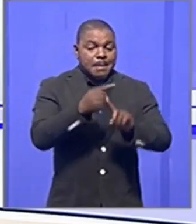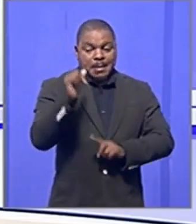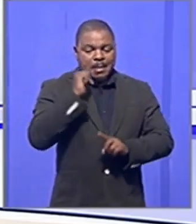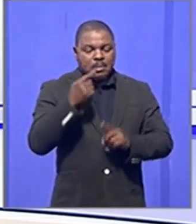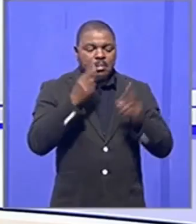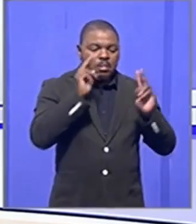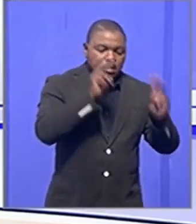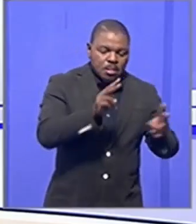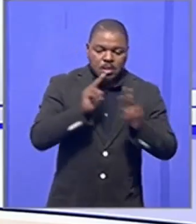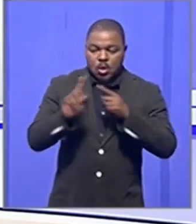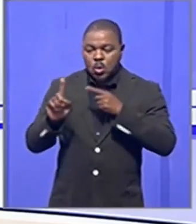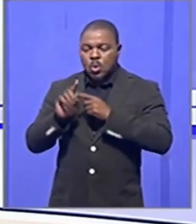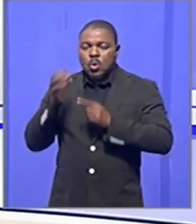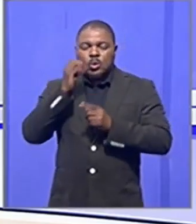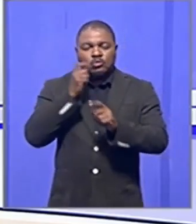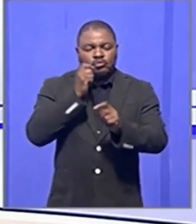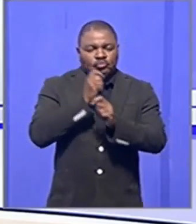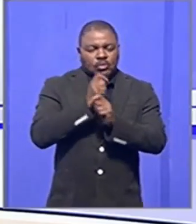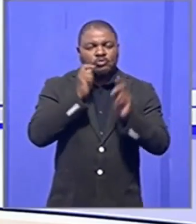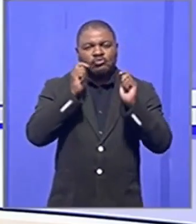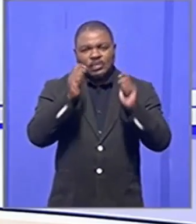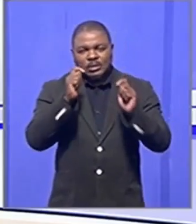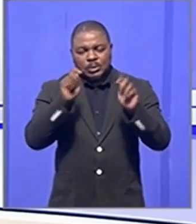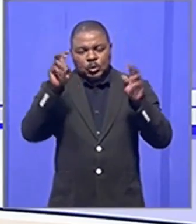rarolla mathata a dinamelwa ka dikolong.